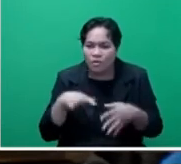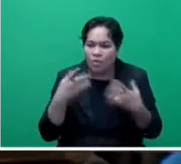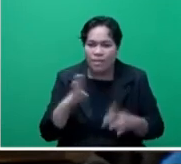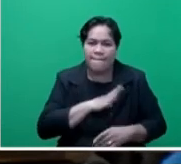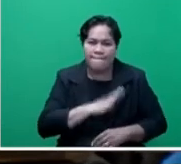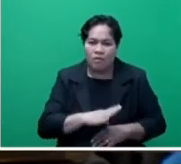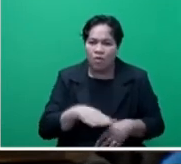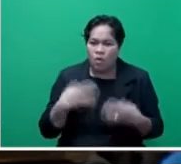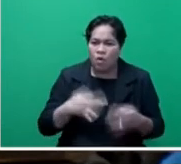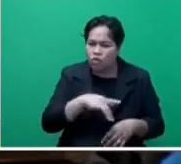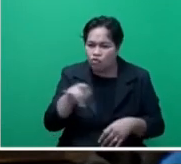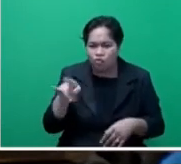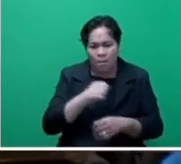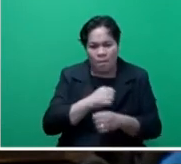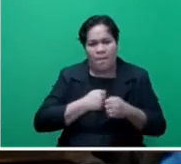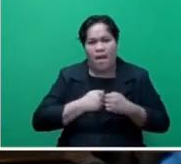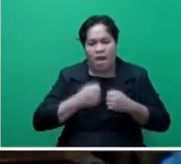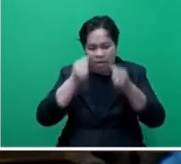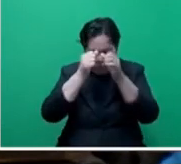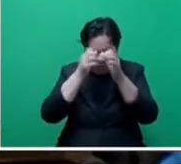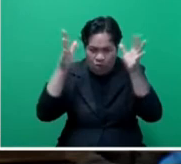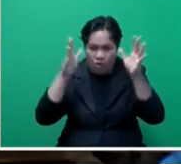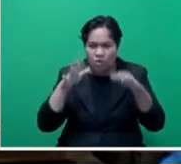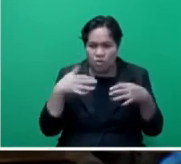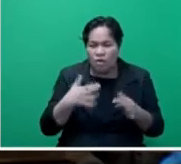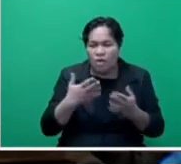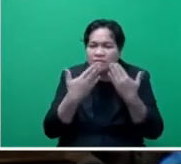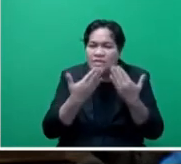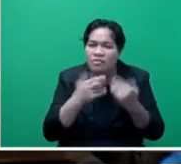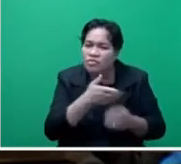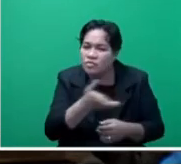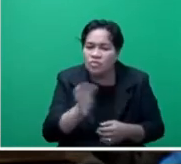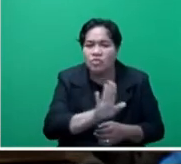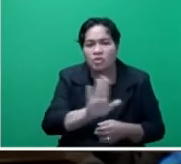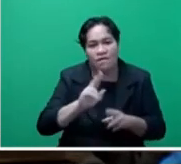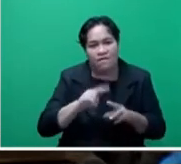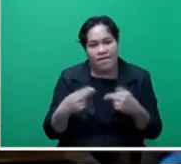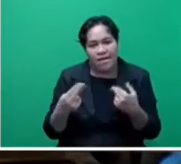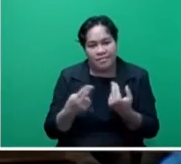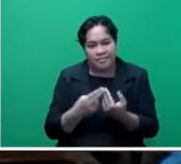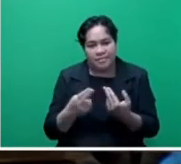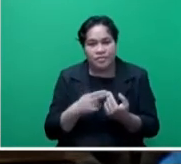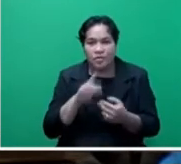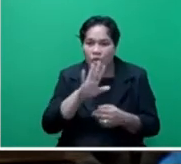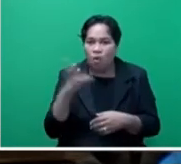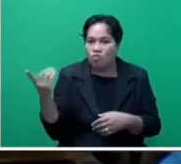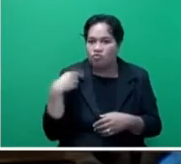my heroes, and I salute you and your families for executing your duty with such